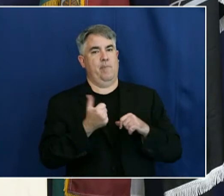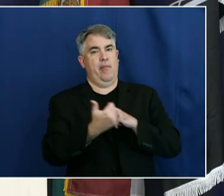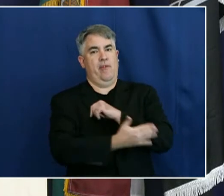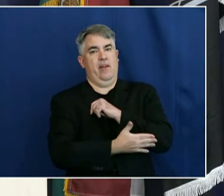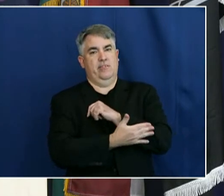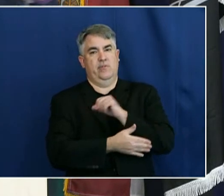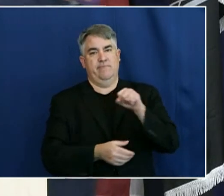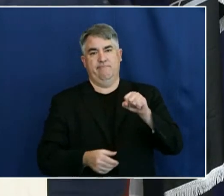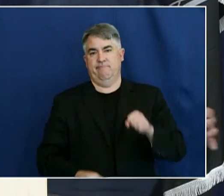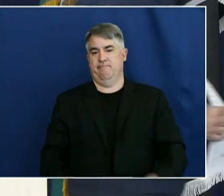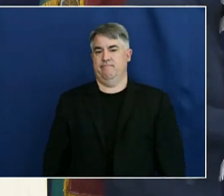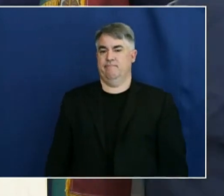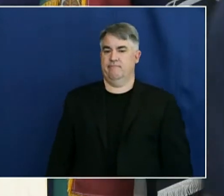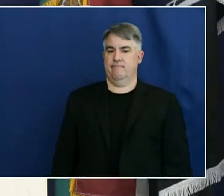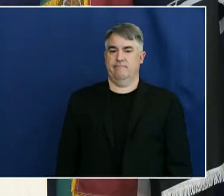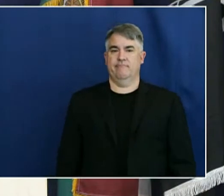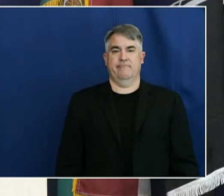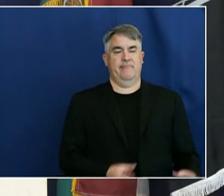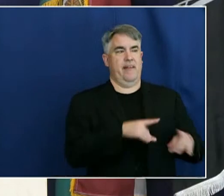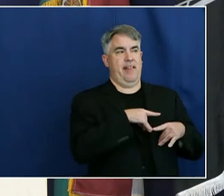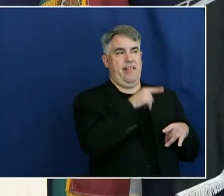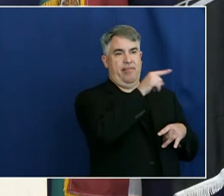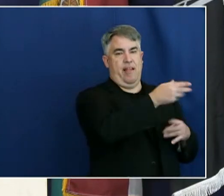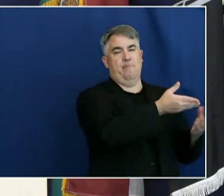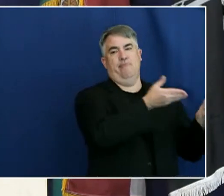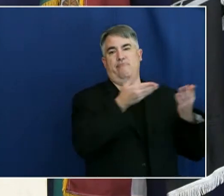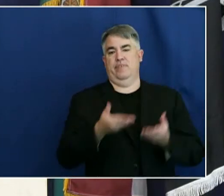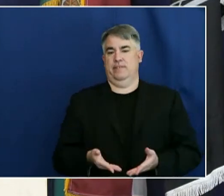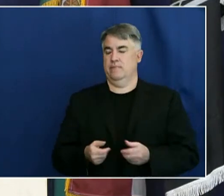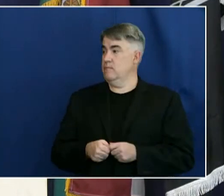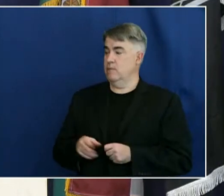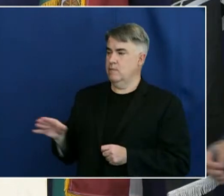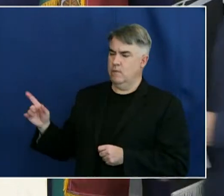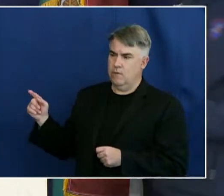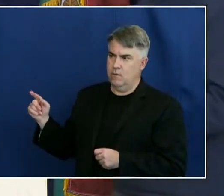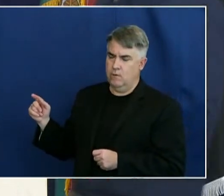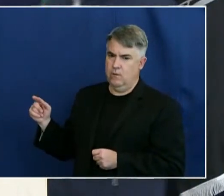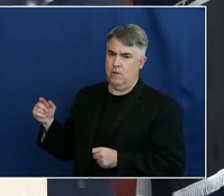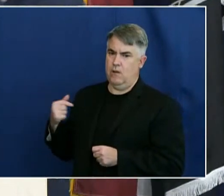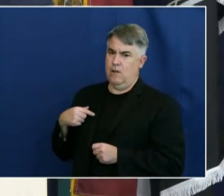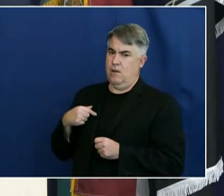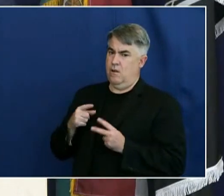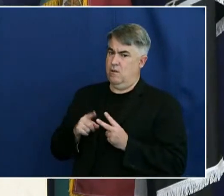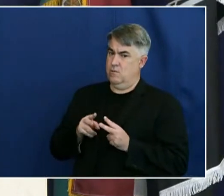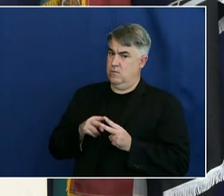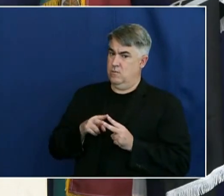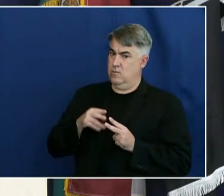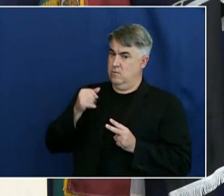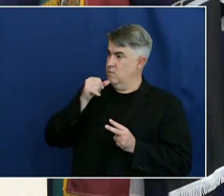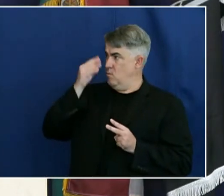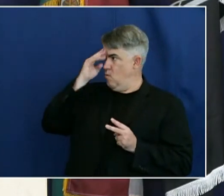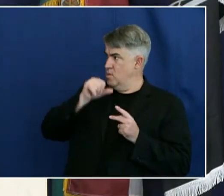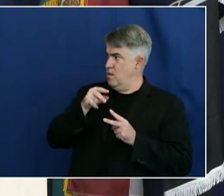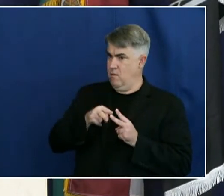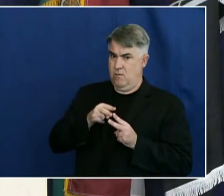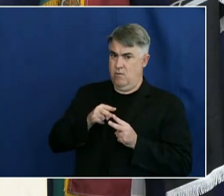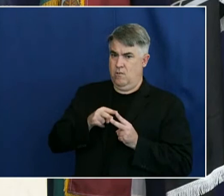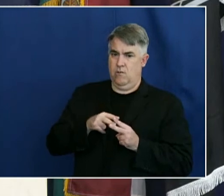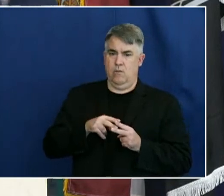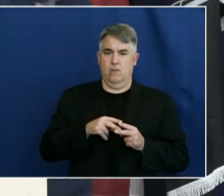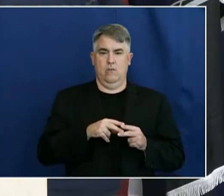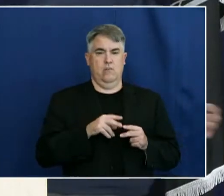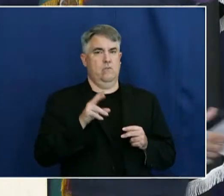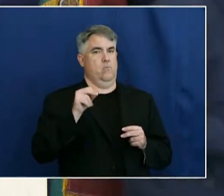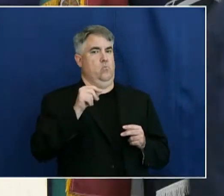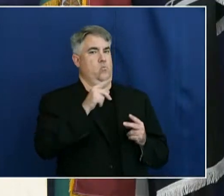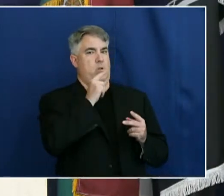overseas. And you think those cases are not related, based on what you're saying? We actually know that they're not related, so thank you.